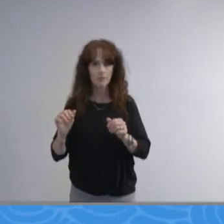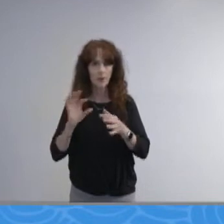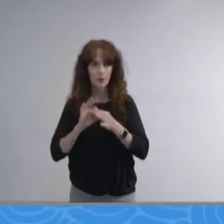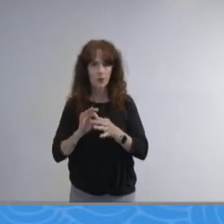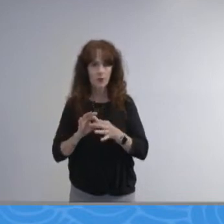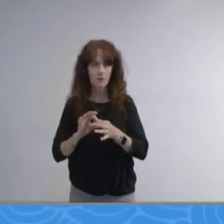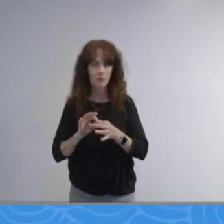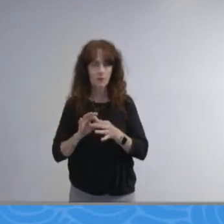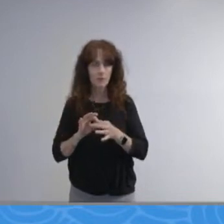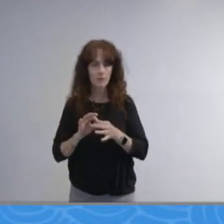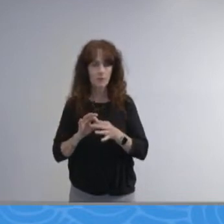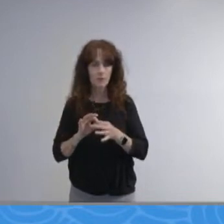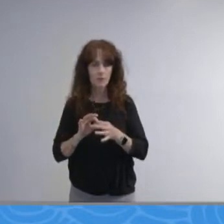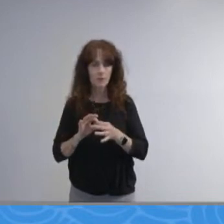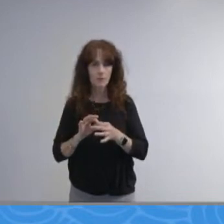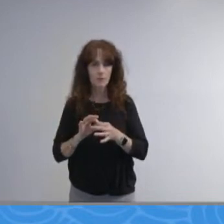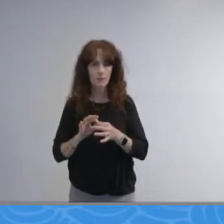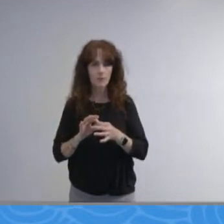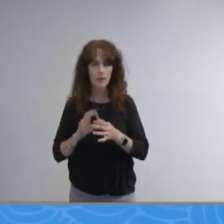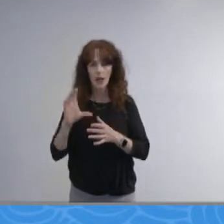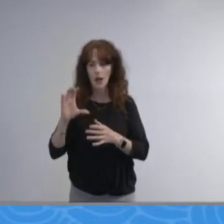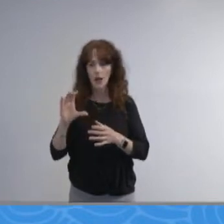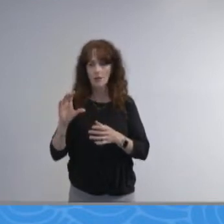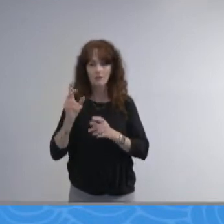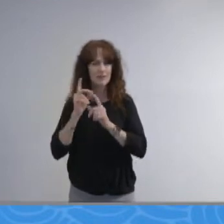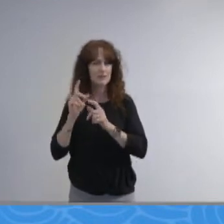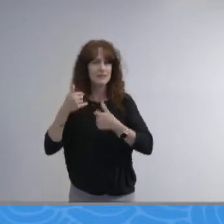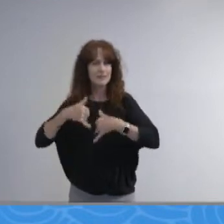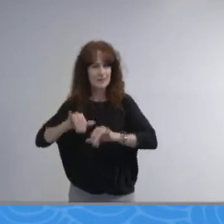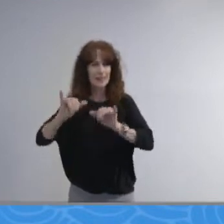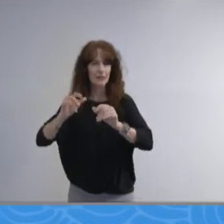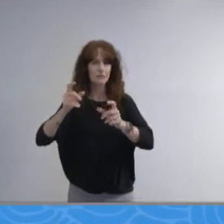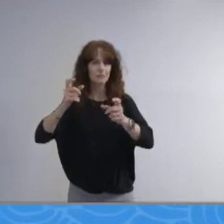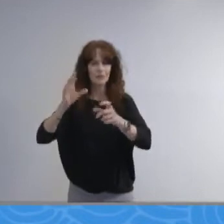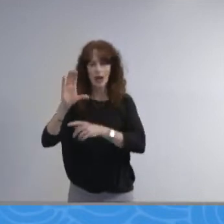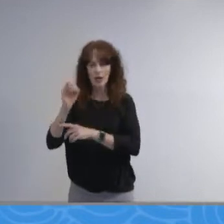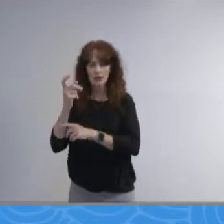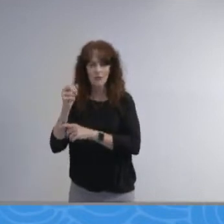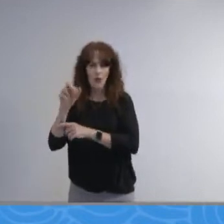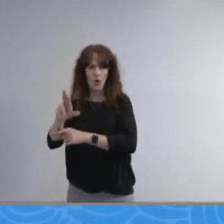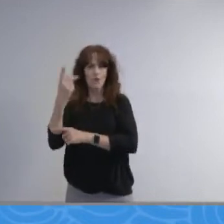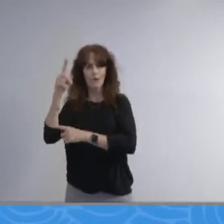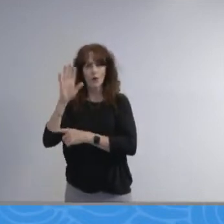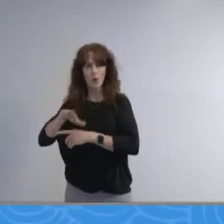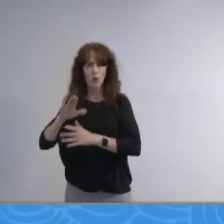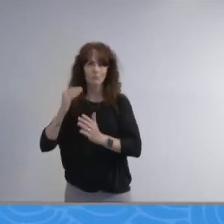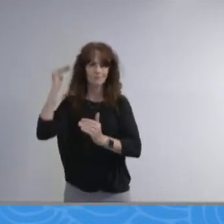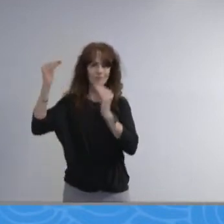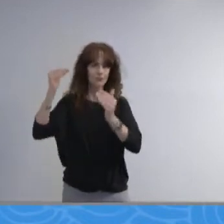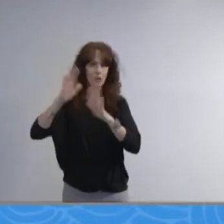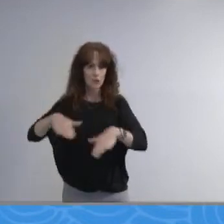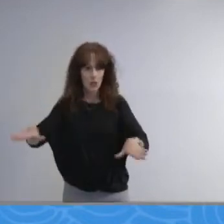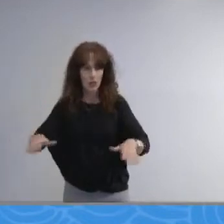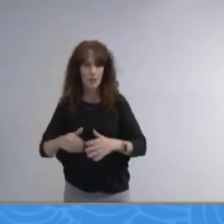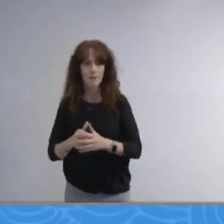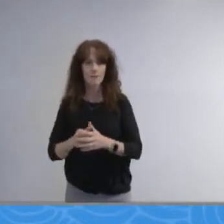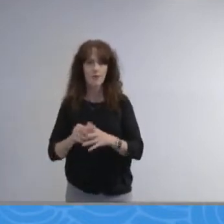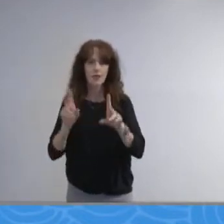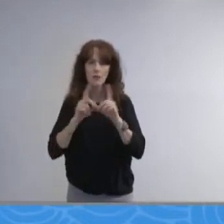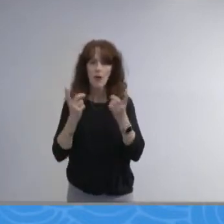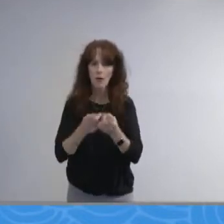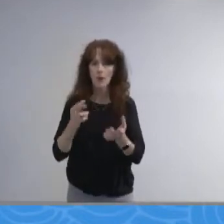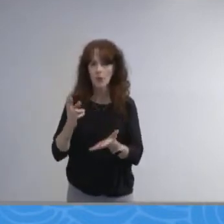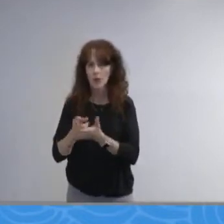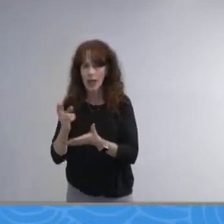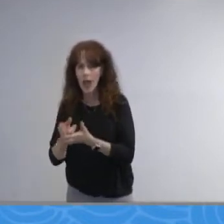regarding conserving your child, as well as generic resources as the Department of Rehabilitation, the services that